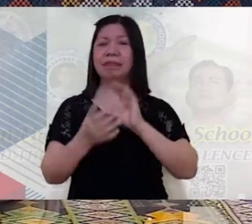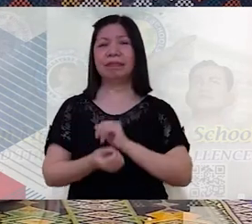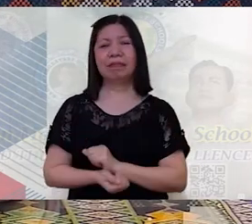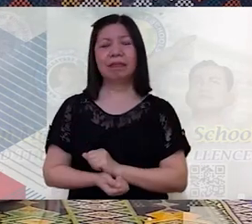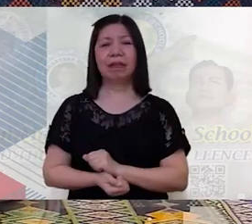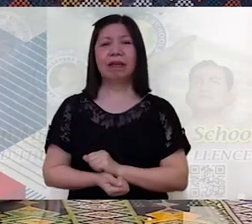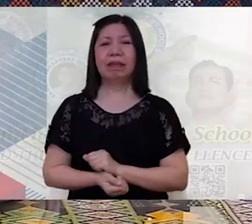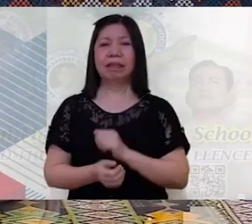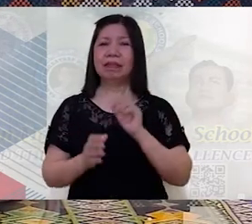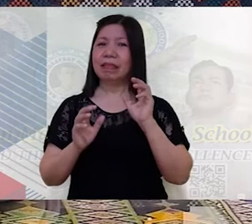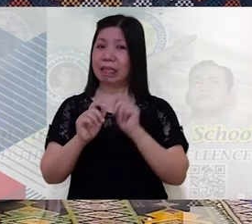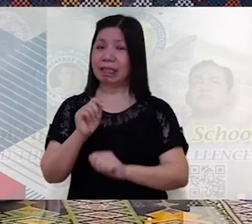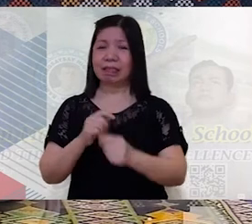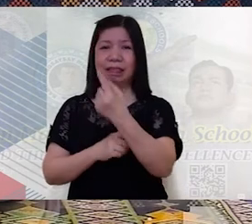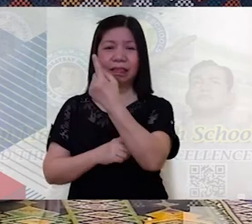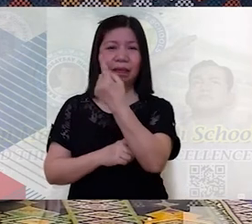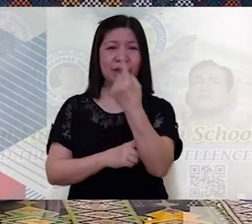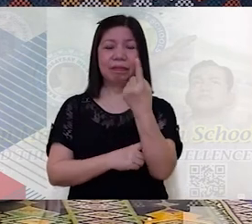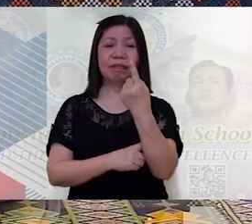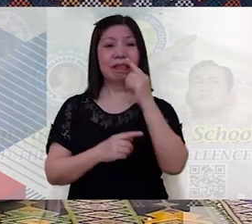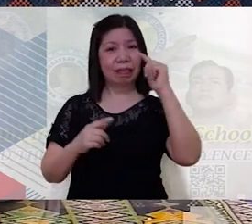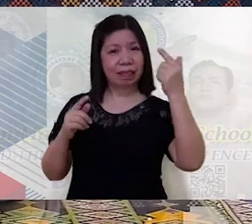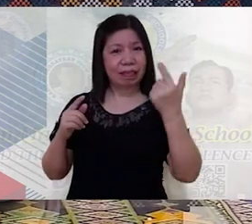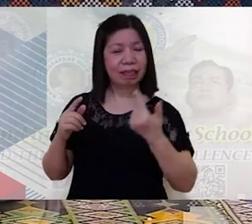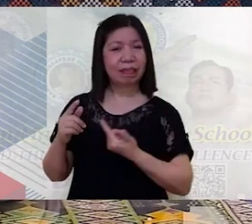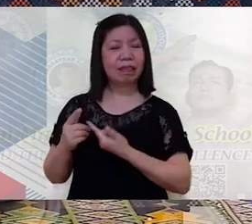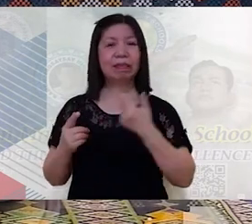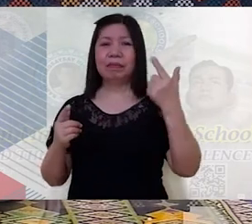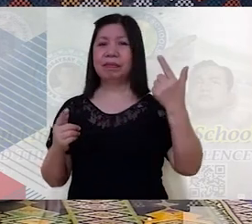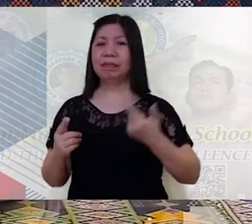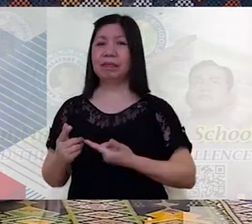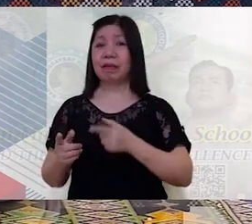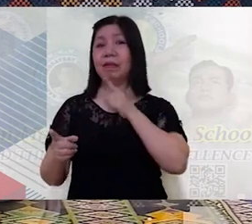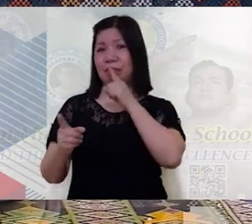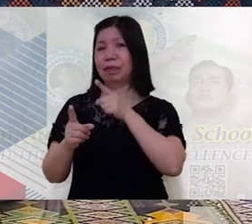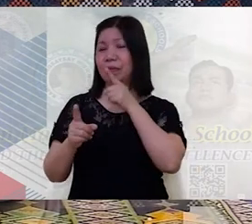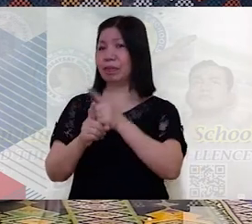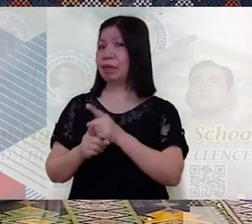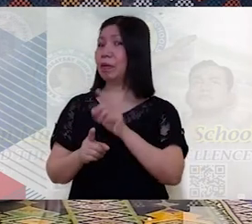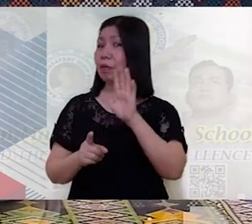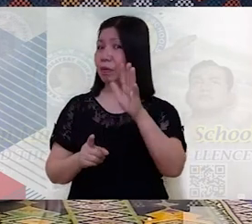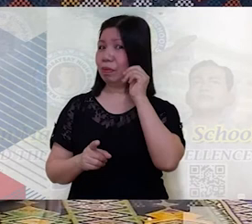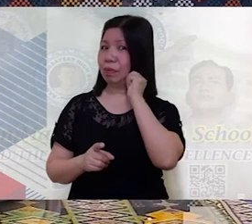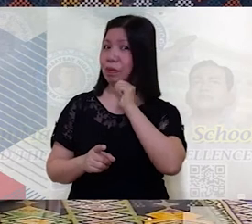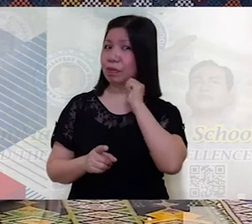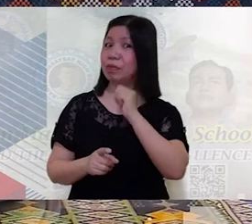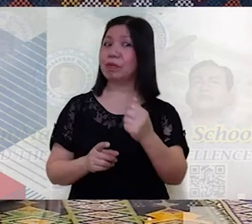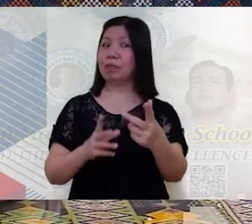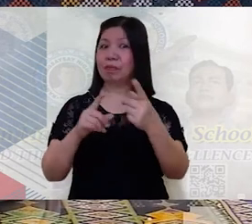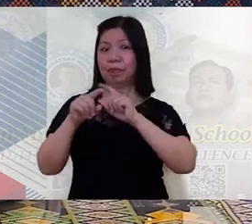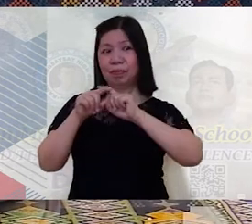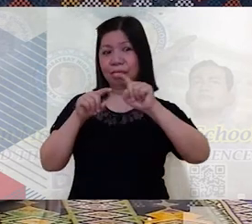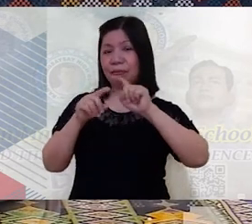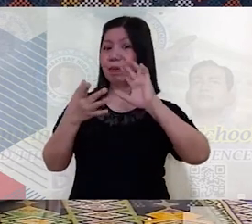course, and each greeting, which I am sure you are also